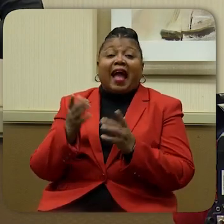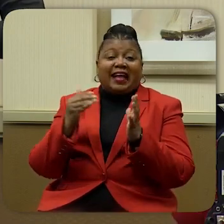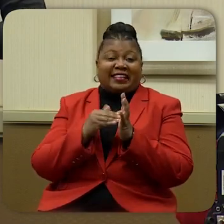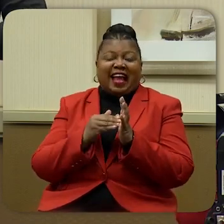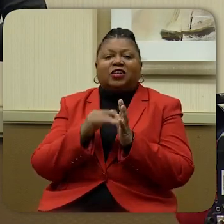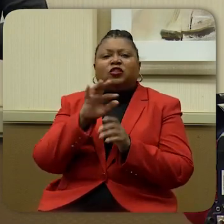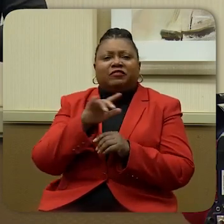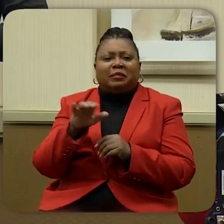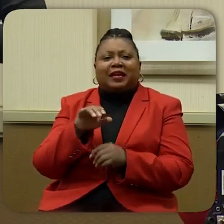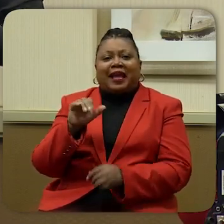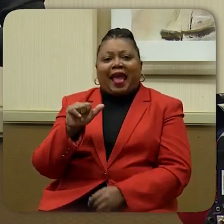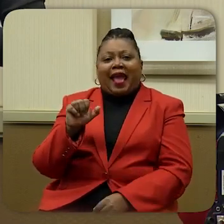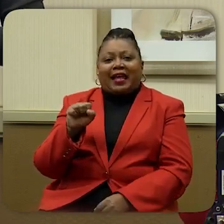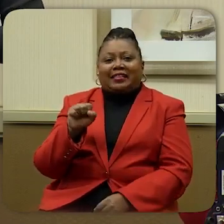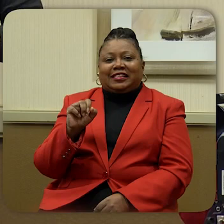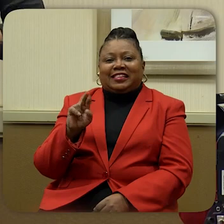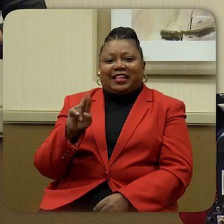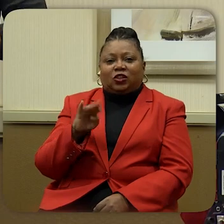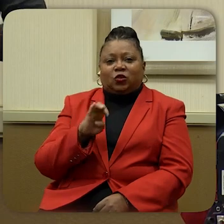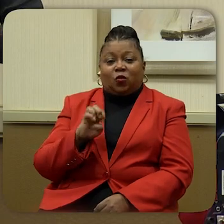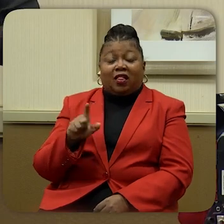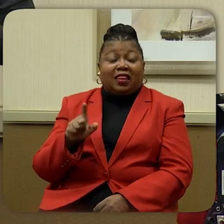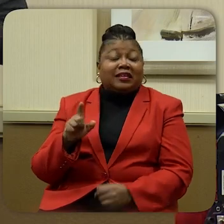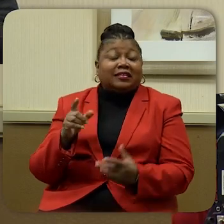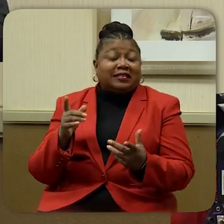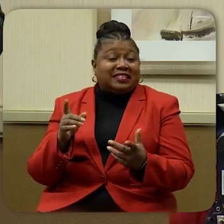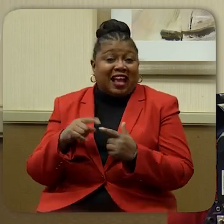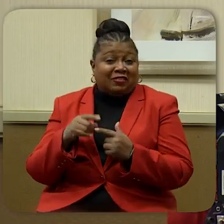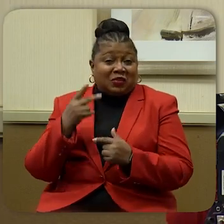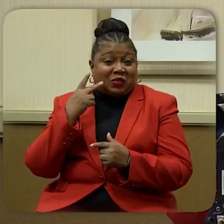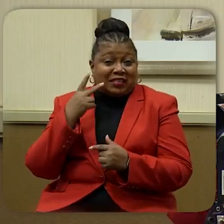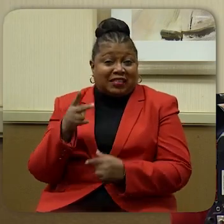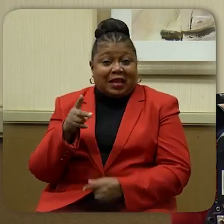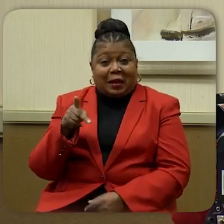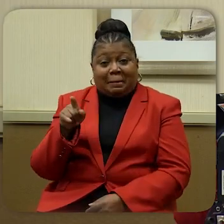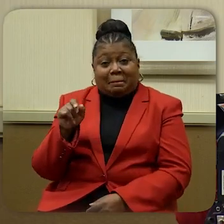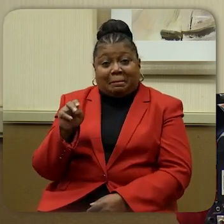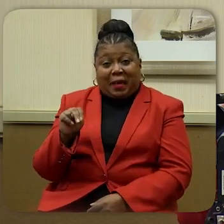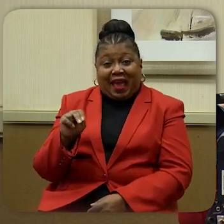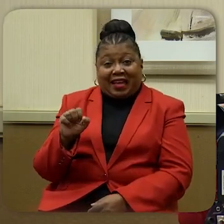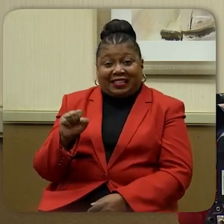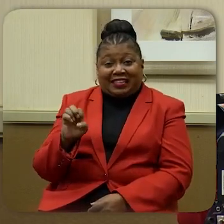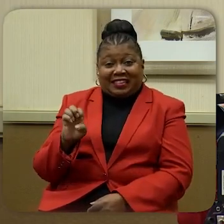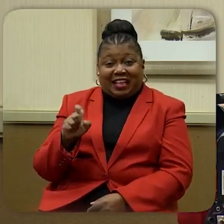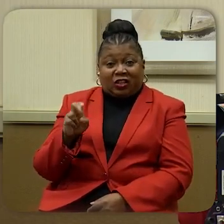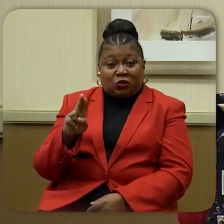Again, another one that you'd have to finger spell, asexual. And then have you seen pansexual?